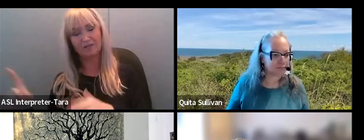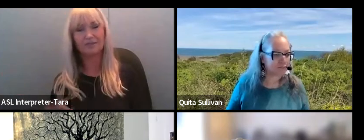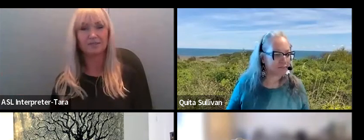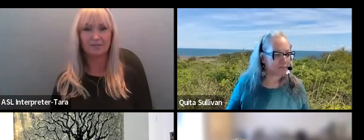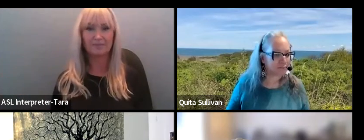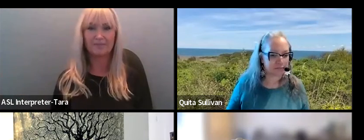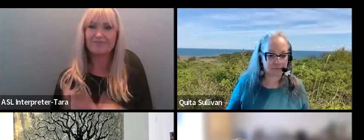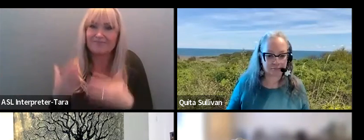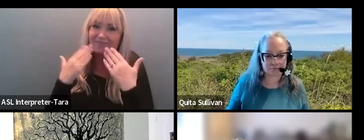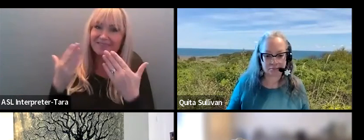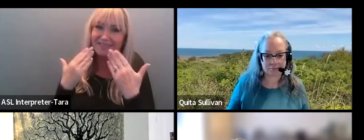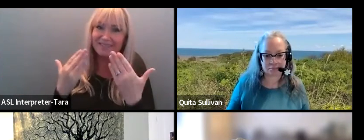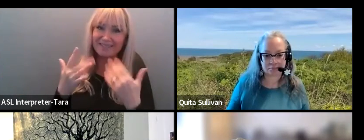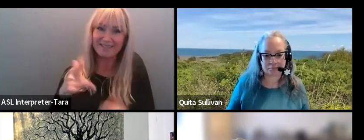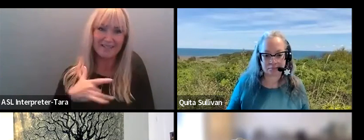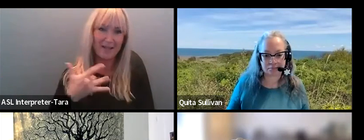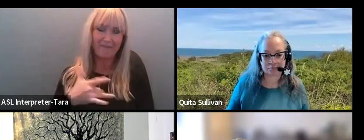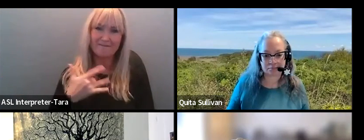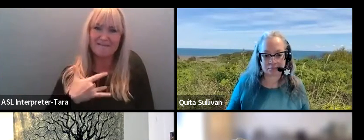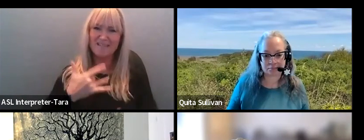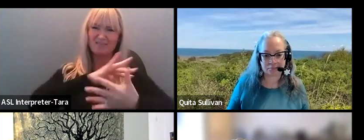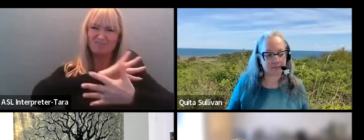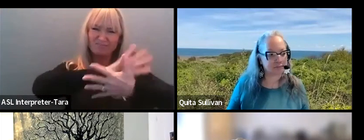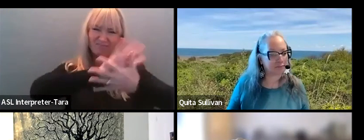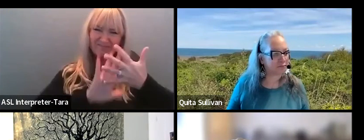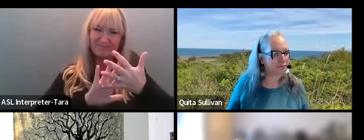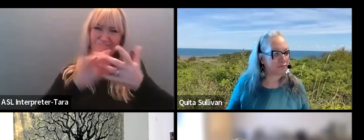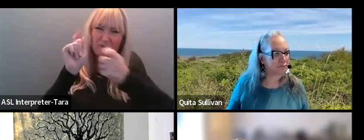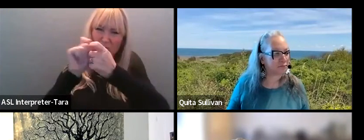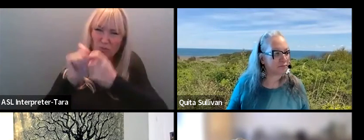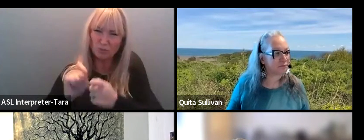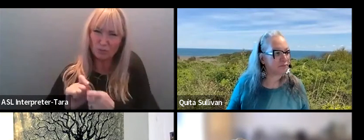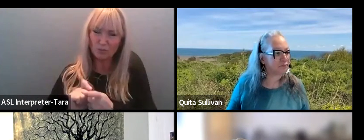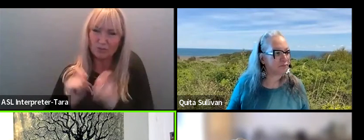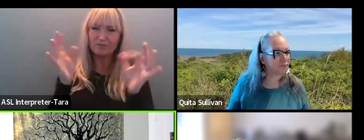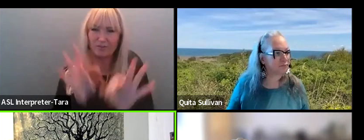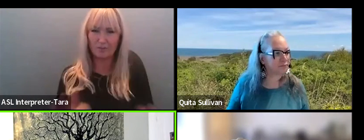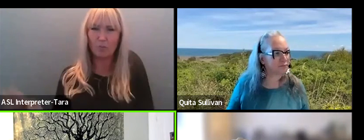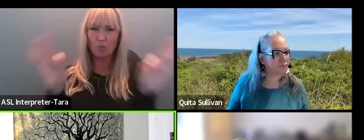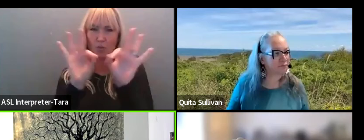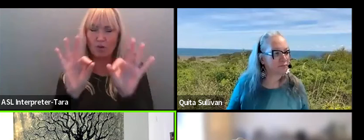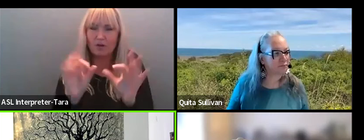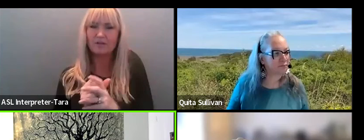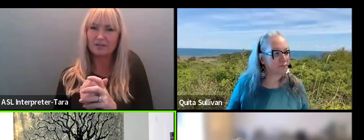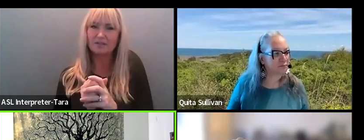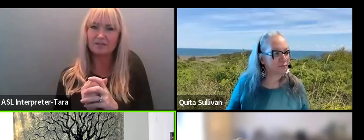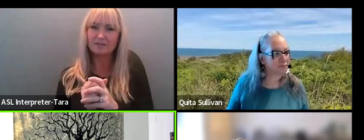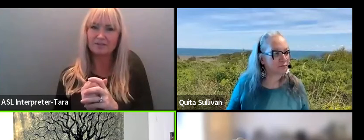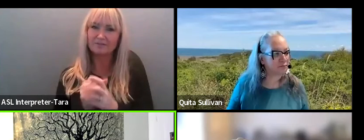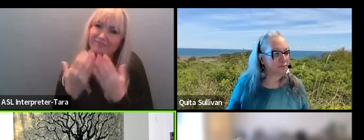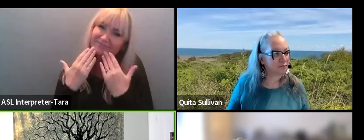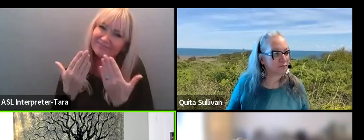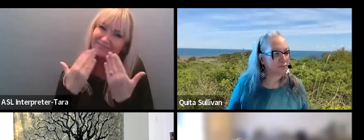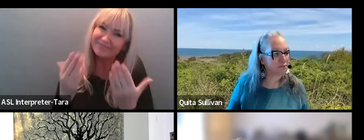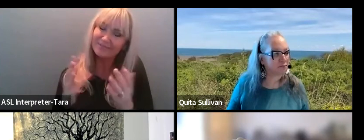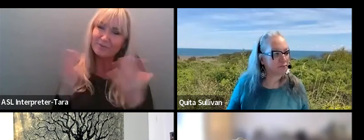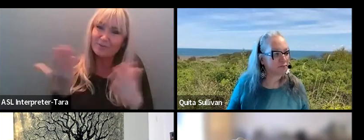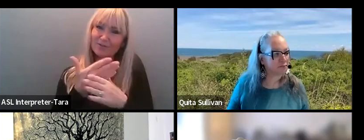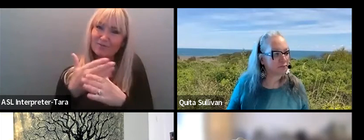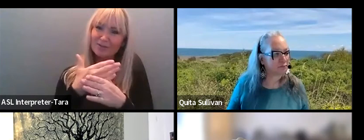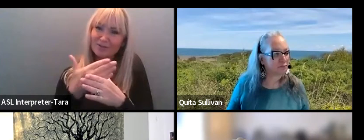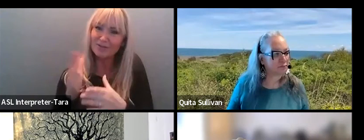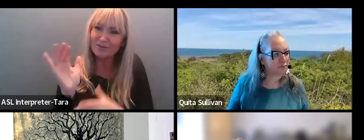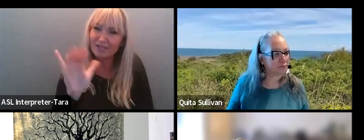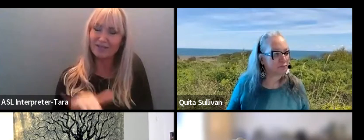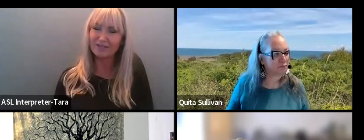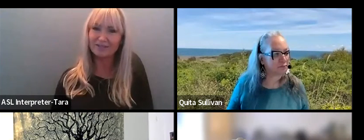Thank you so much. I just feel like all of those details are really important. Yeah. So thank you so much for sharing all of